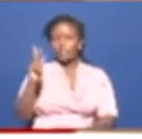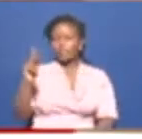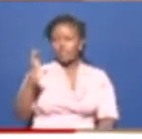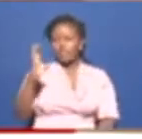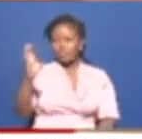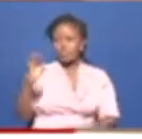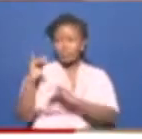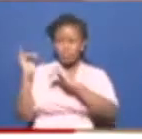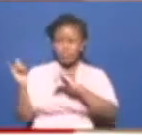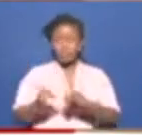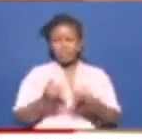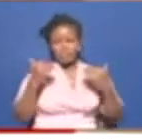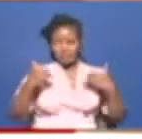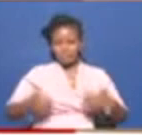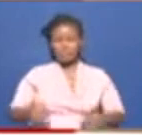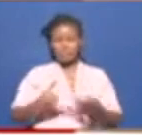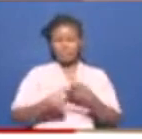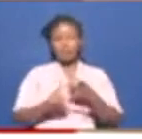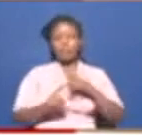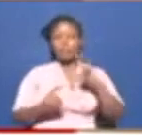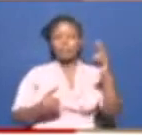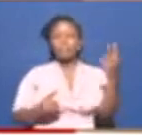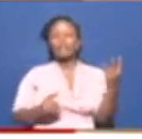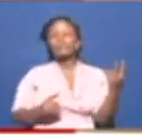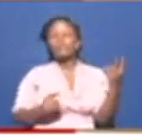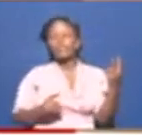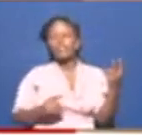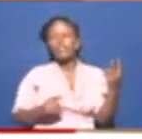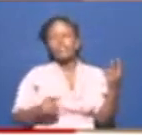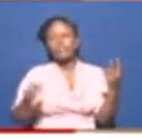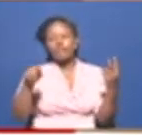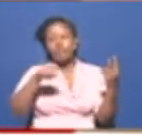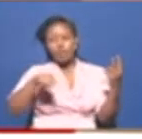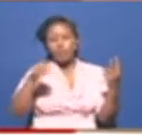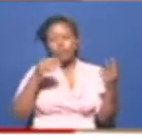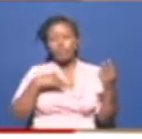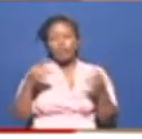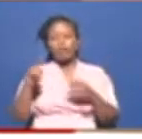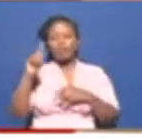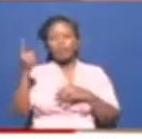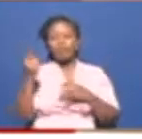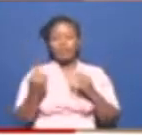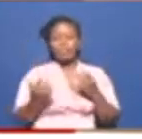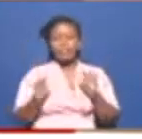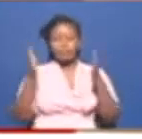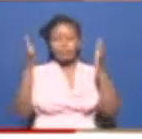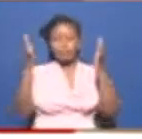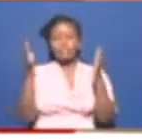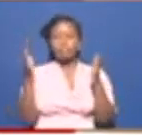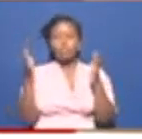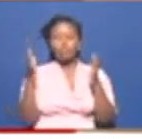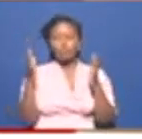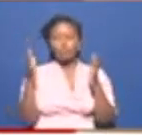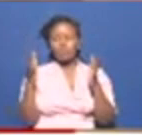privilege. Secondly, we are having a first anniversary of Save a Woman Fistula Foundation at the Hill Park